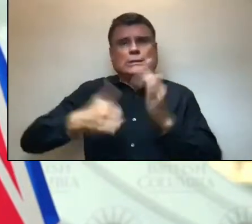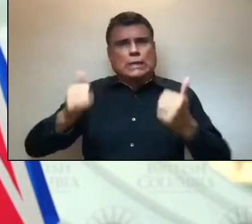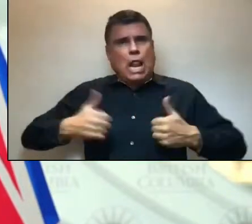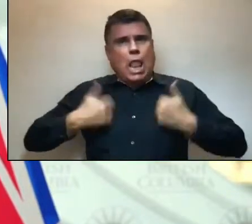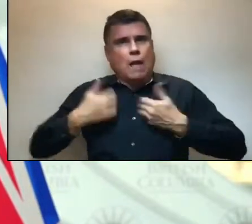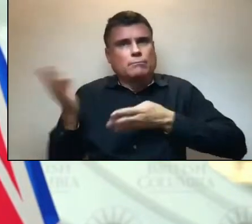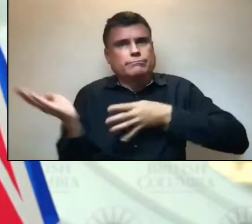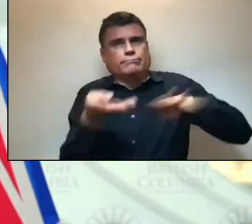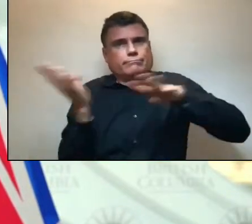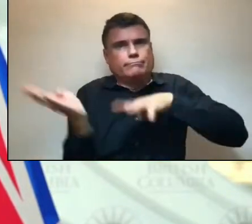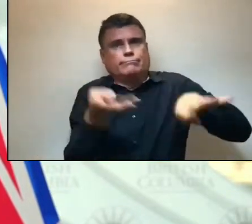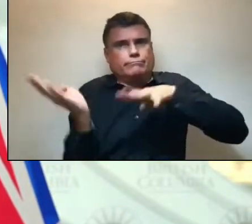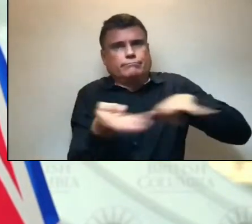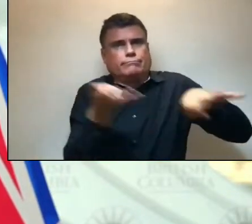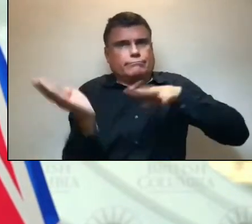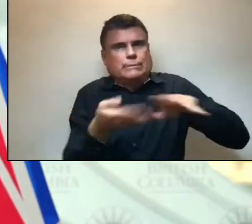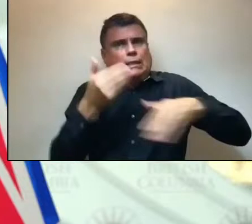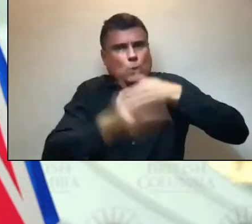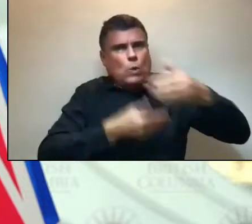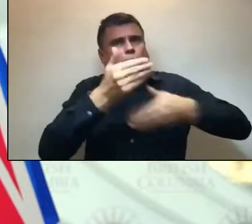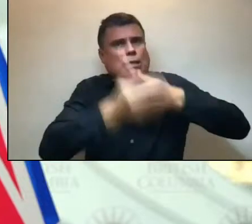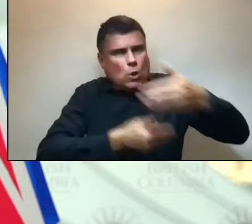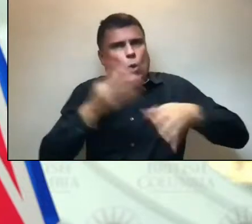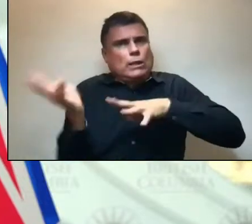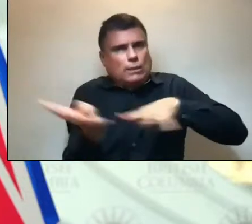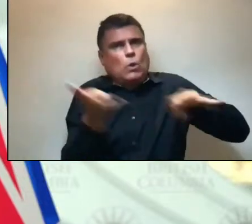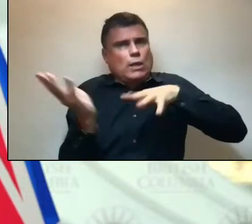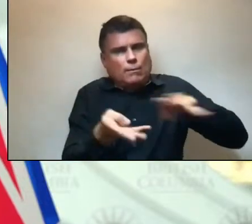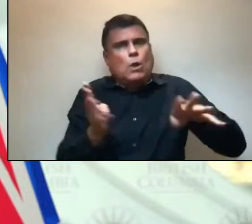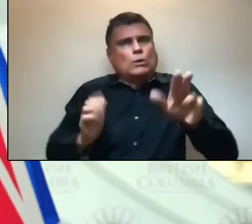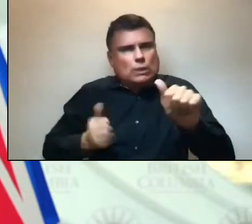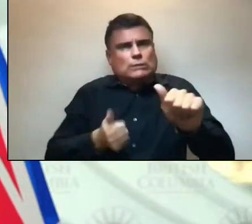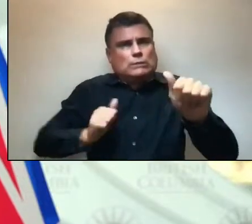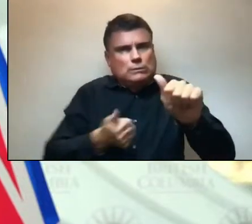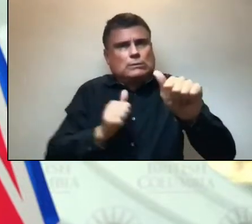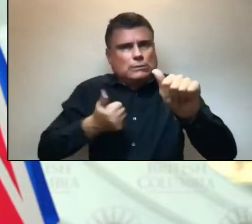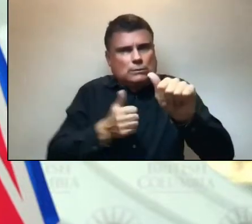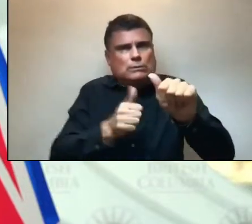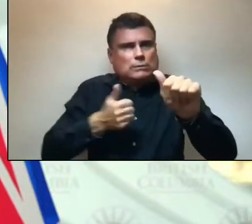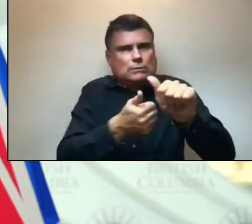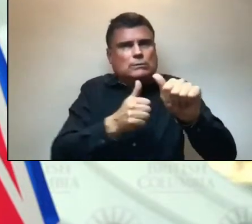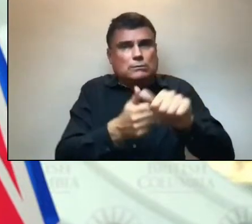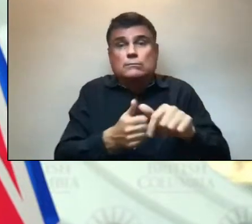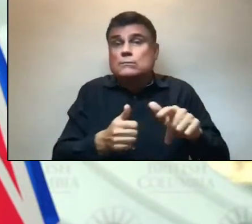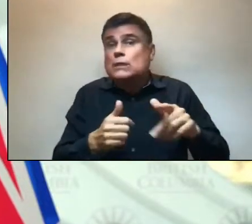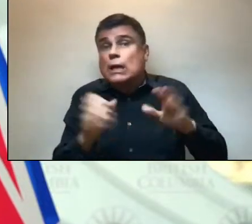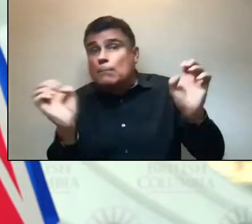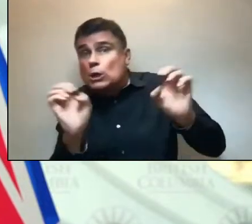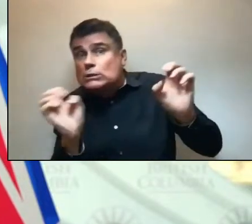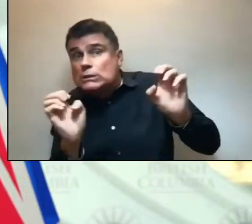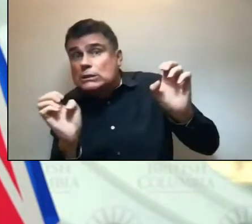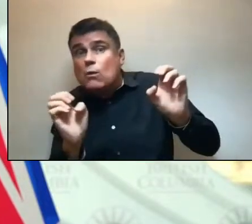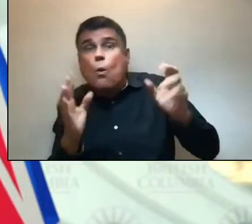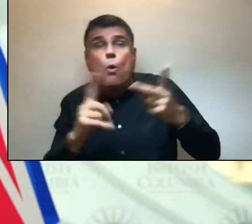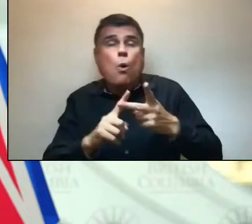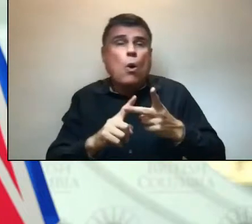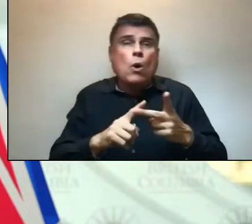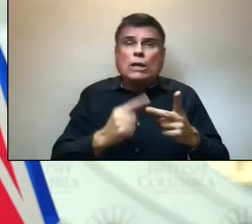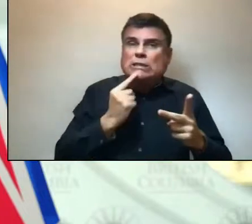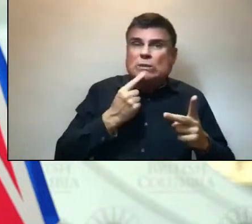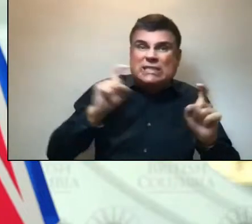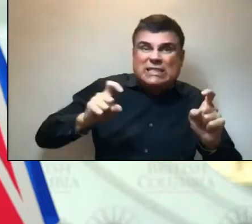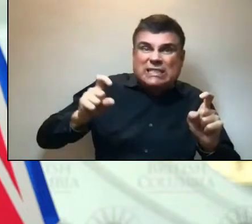are performed every week in BC, both urgent surgeries, emergent surgeries or emergency surgeries, and of